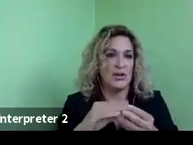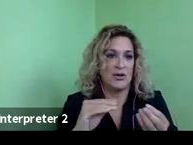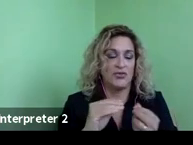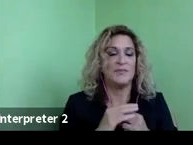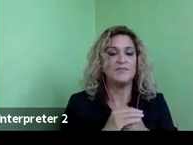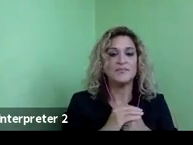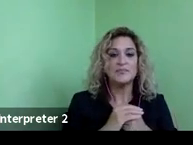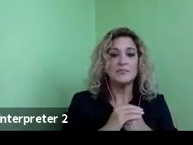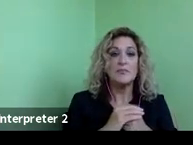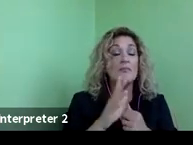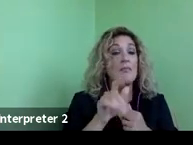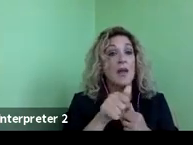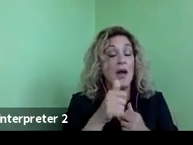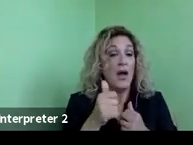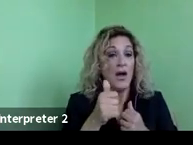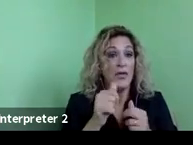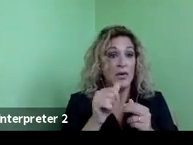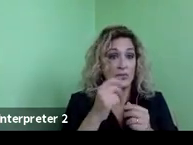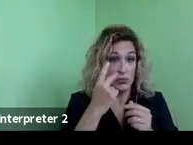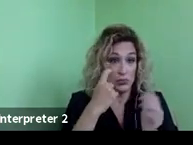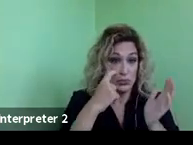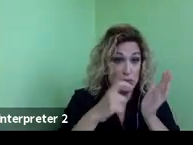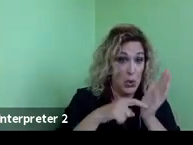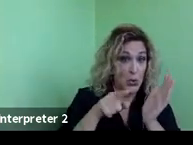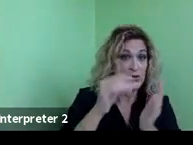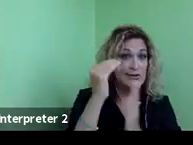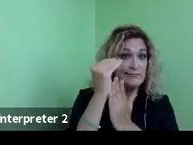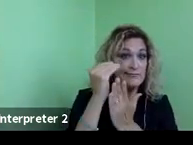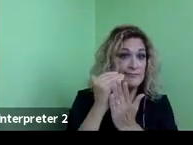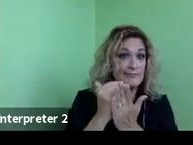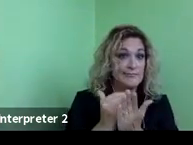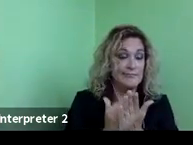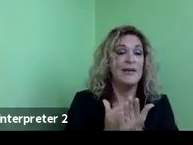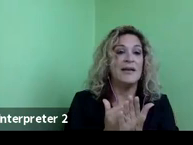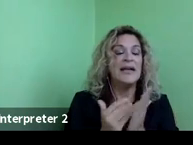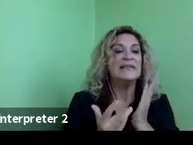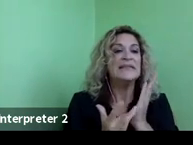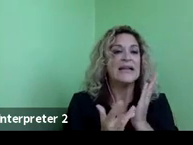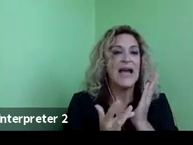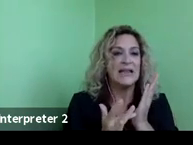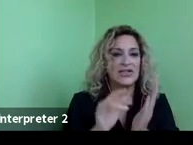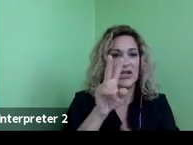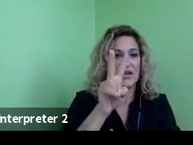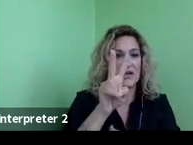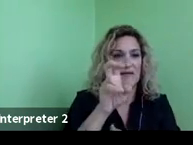technology vendors are outside of the circle. I point that out. We're going to talk about it a little bit more later, but I want to make